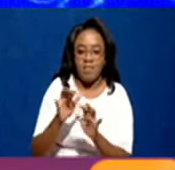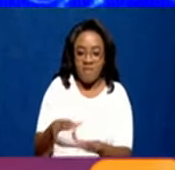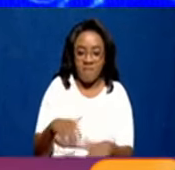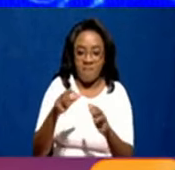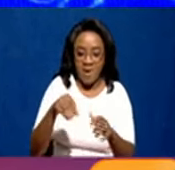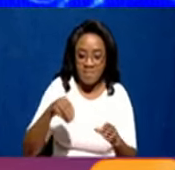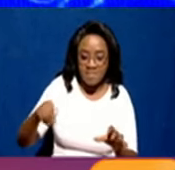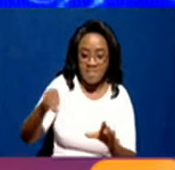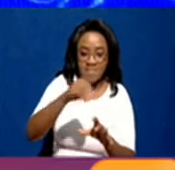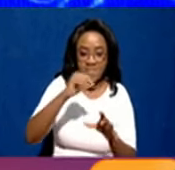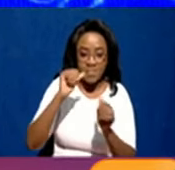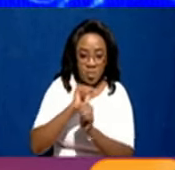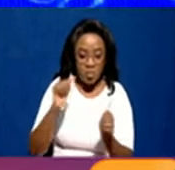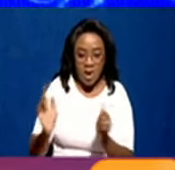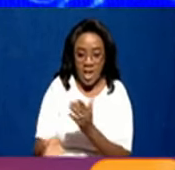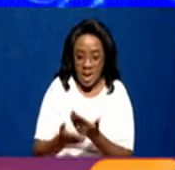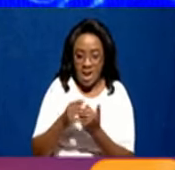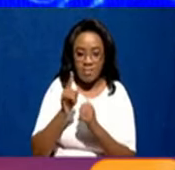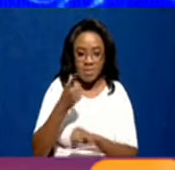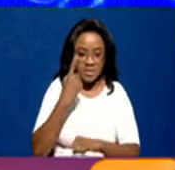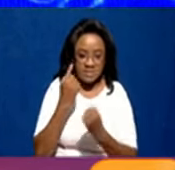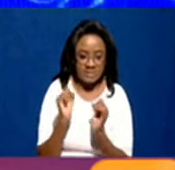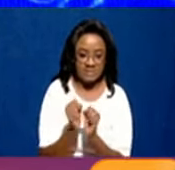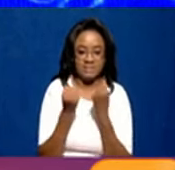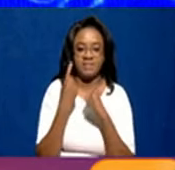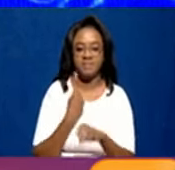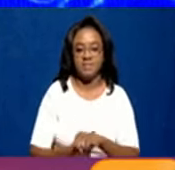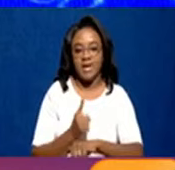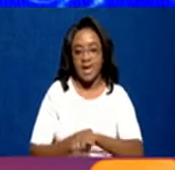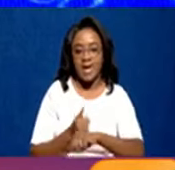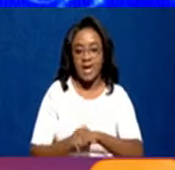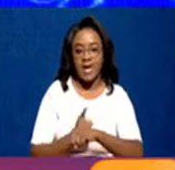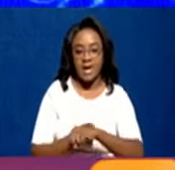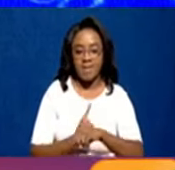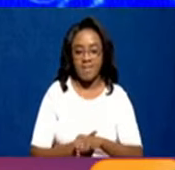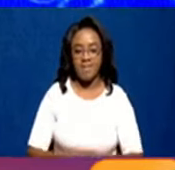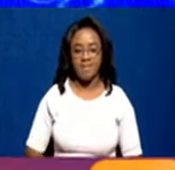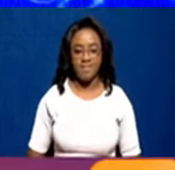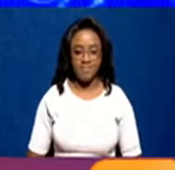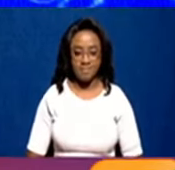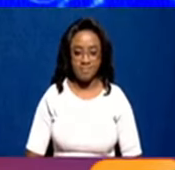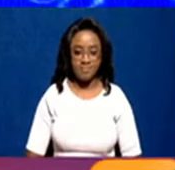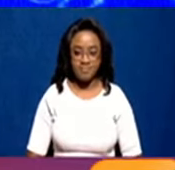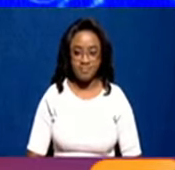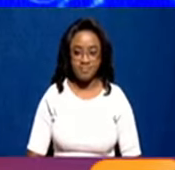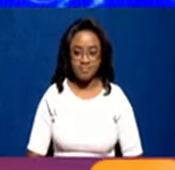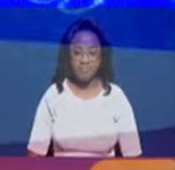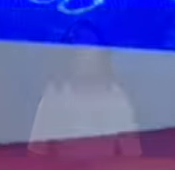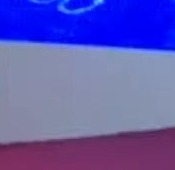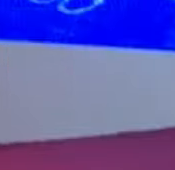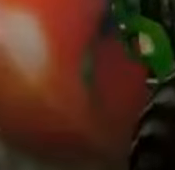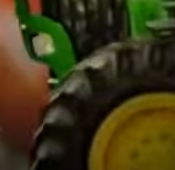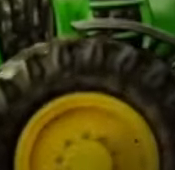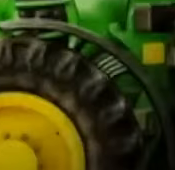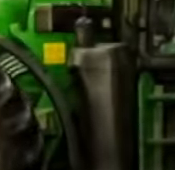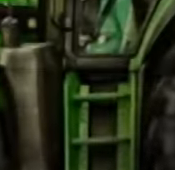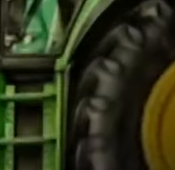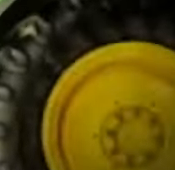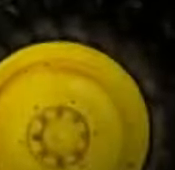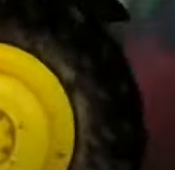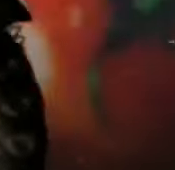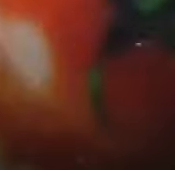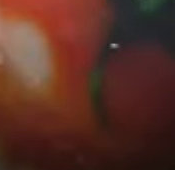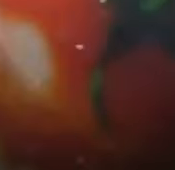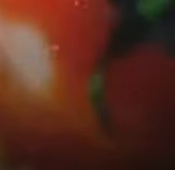to improve production. Our very own Dennis Satino has more on this week's Smart Farm.